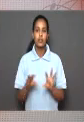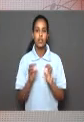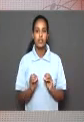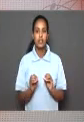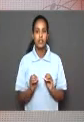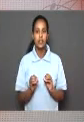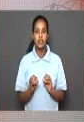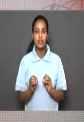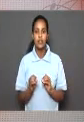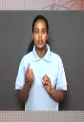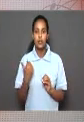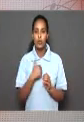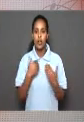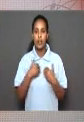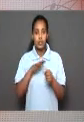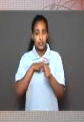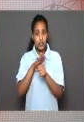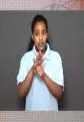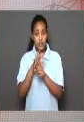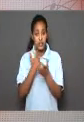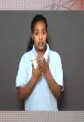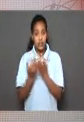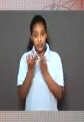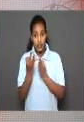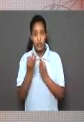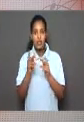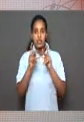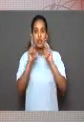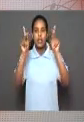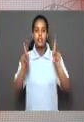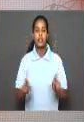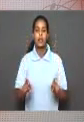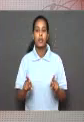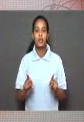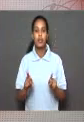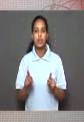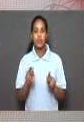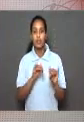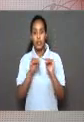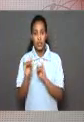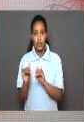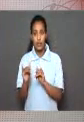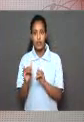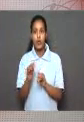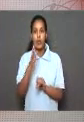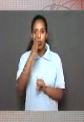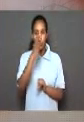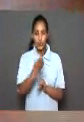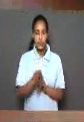Students, we have just described the periodic table in terms of